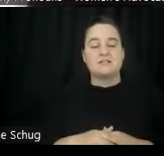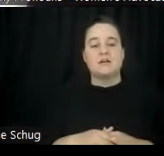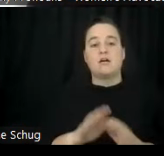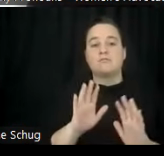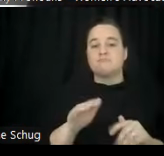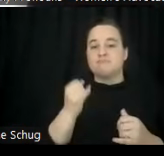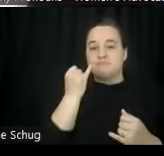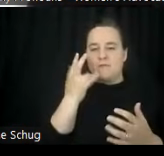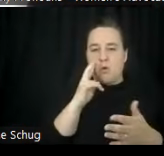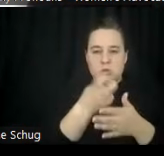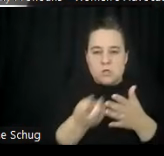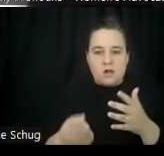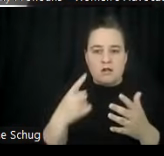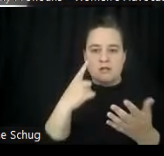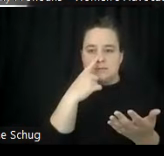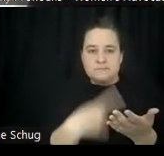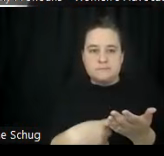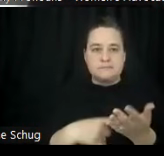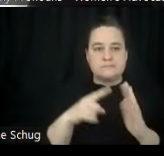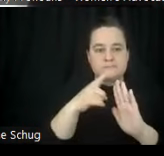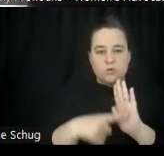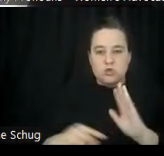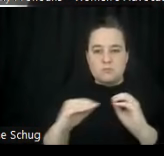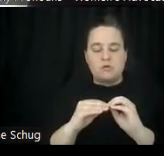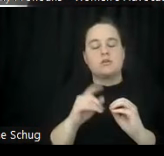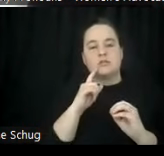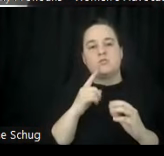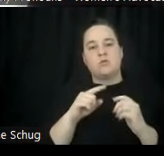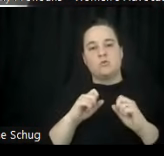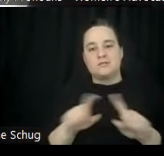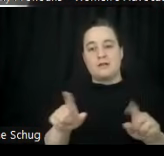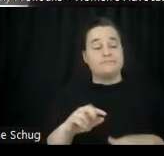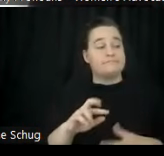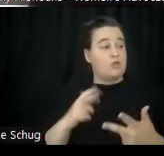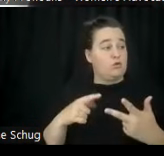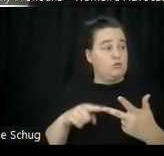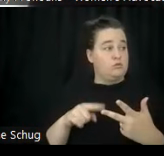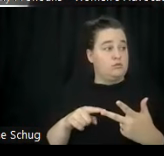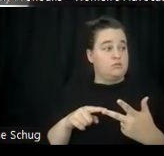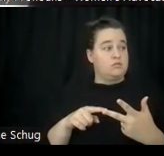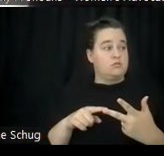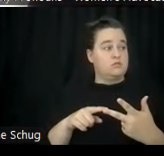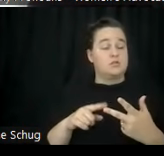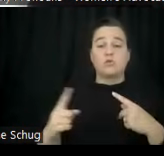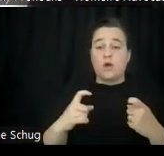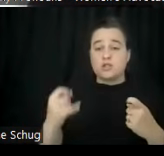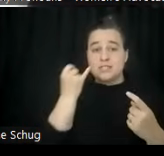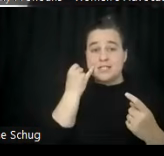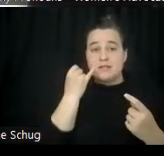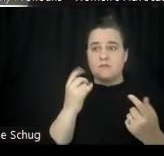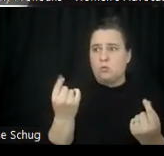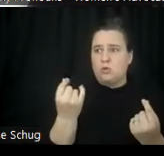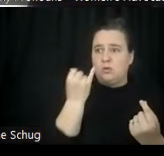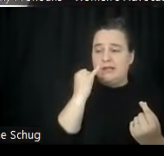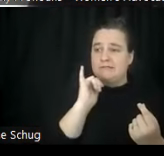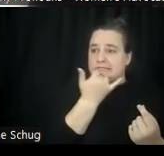dive a little bit deeper into this. And then this is a third one about questions we might get if, like, what do I do if I get